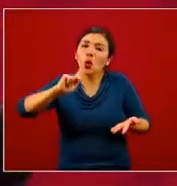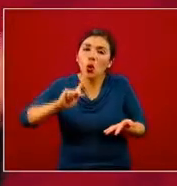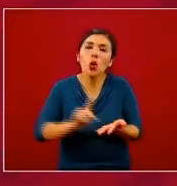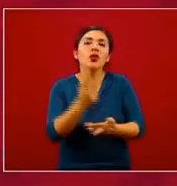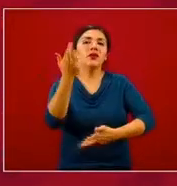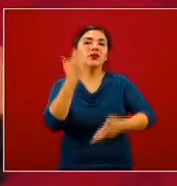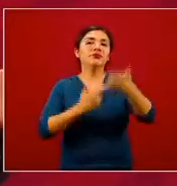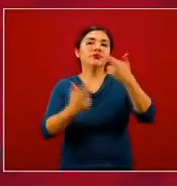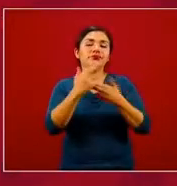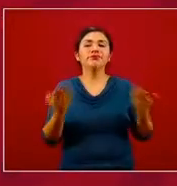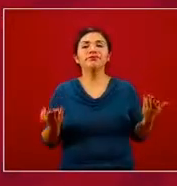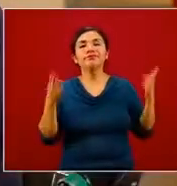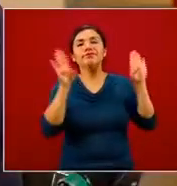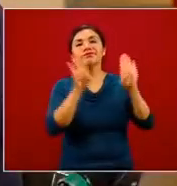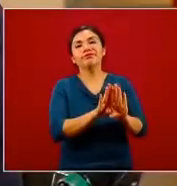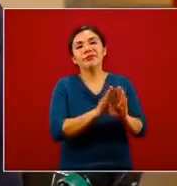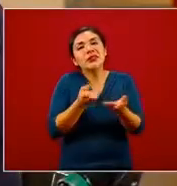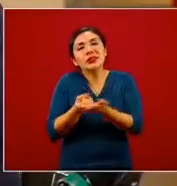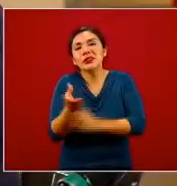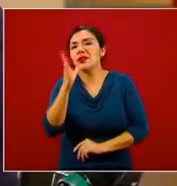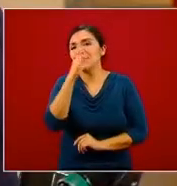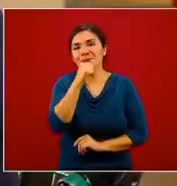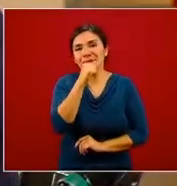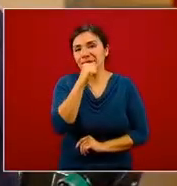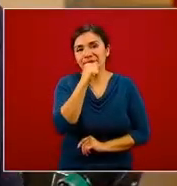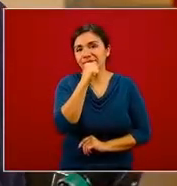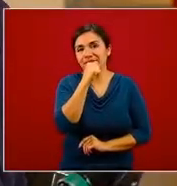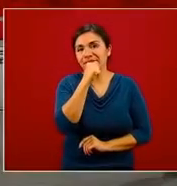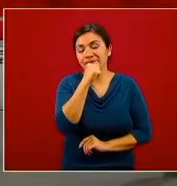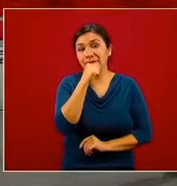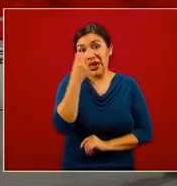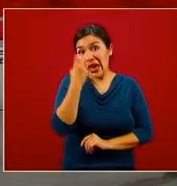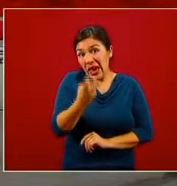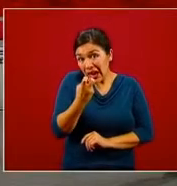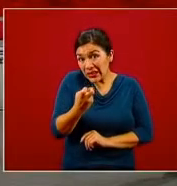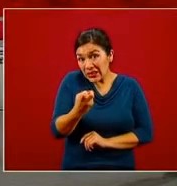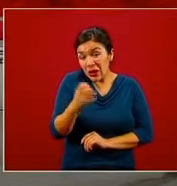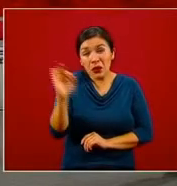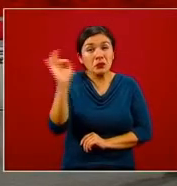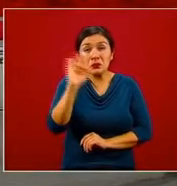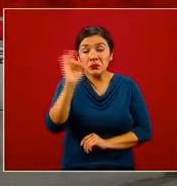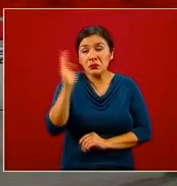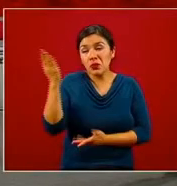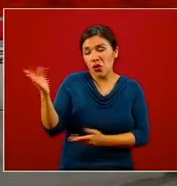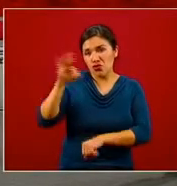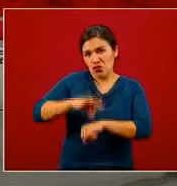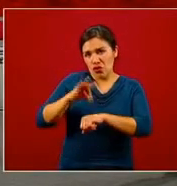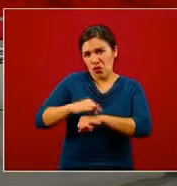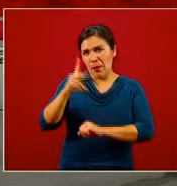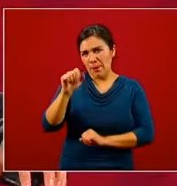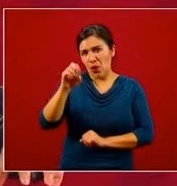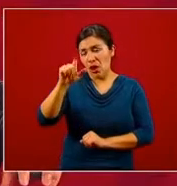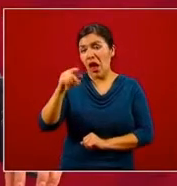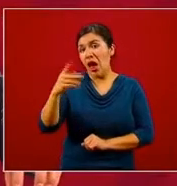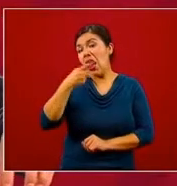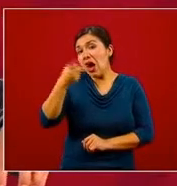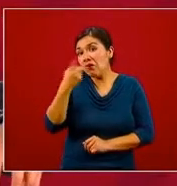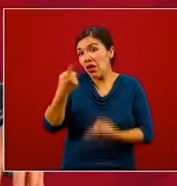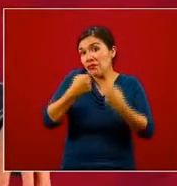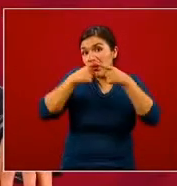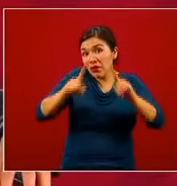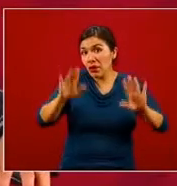So everywhere that the lockdown has been lifted, there have been second waves. And